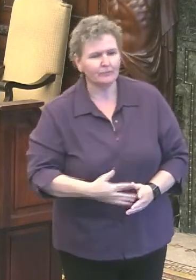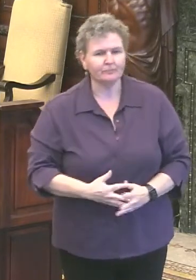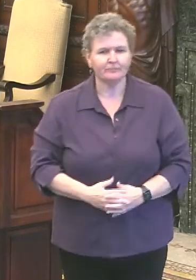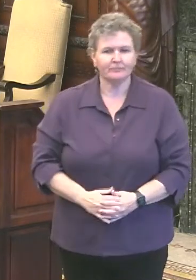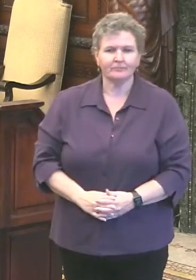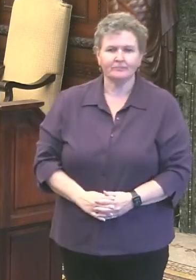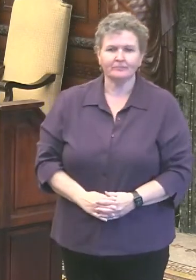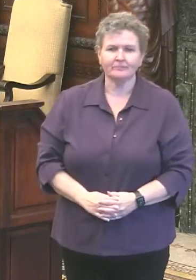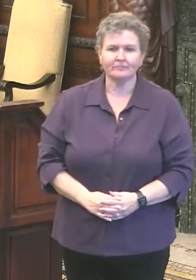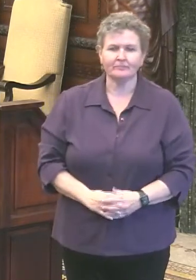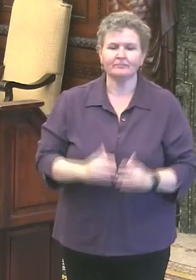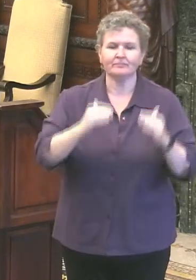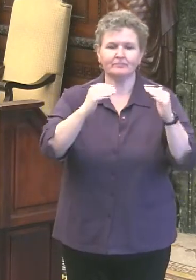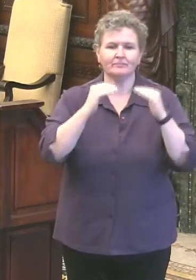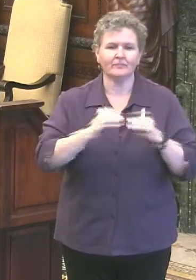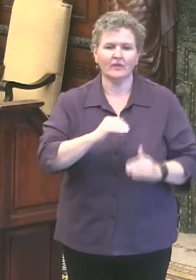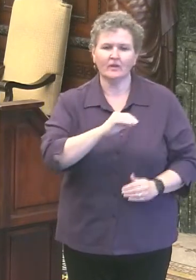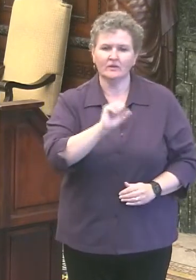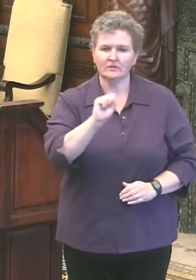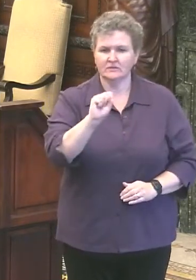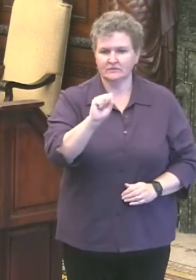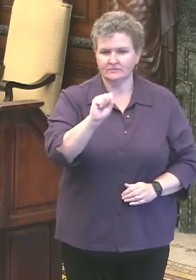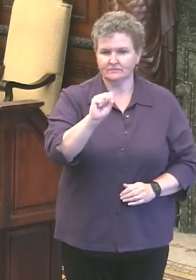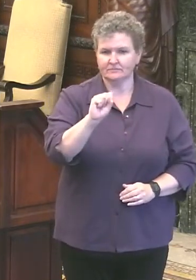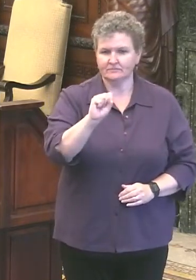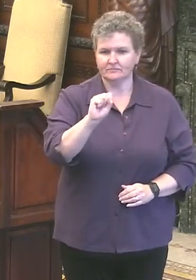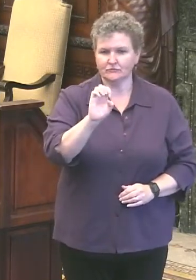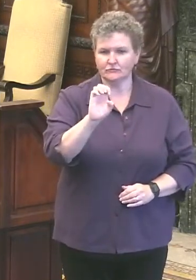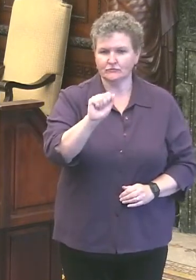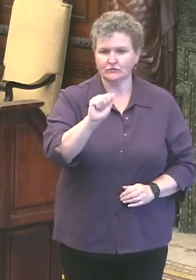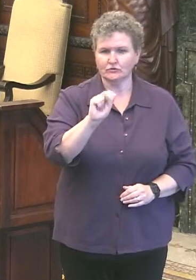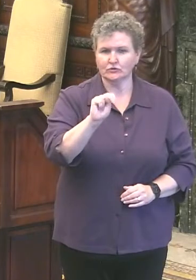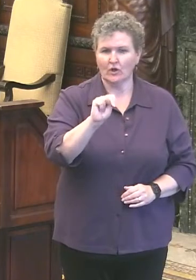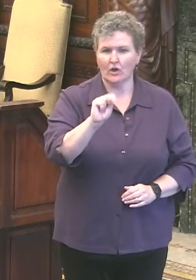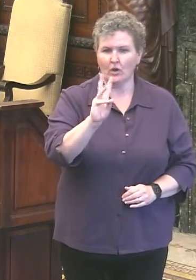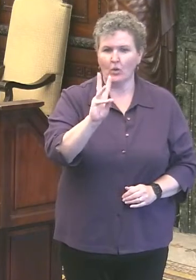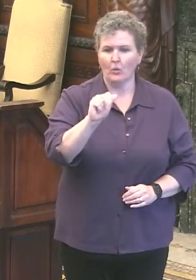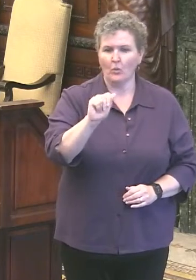Thank you, Chad. We'll go now to Sean Walsh of the Inquirer.